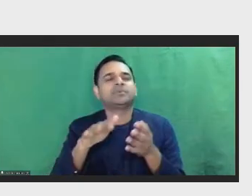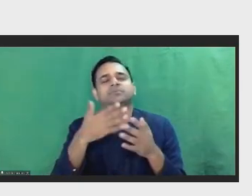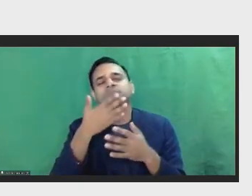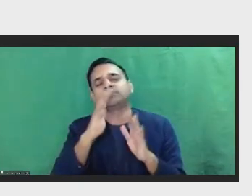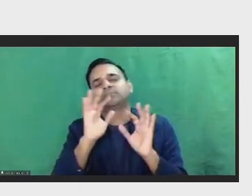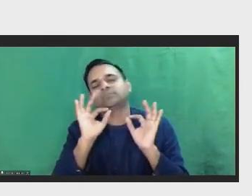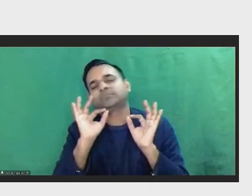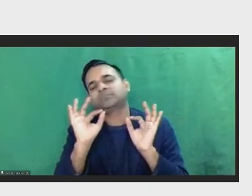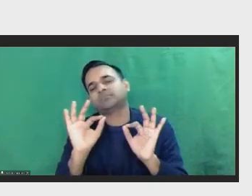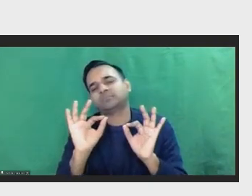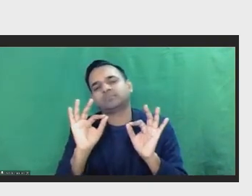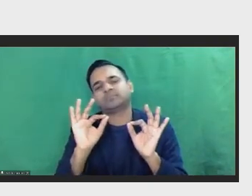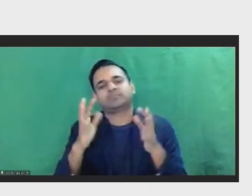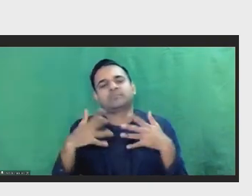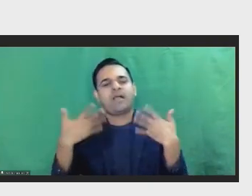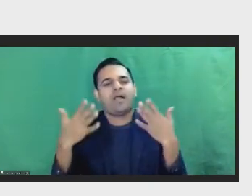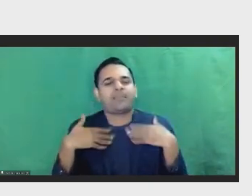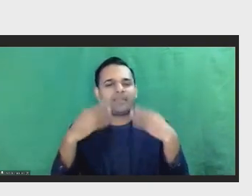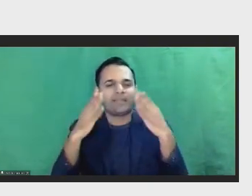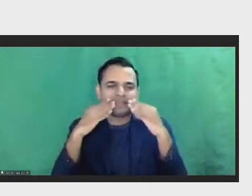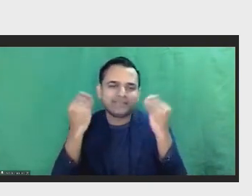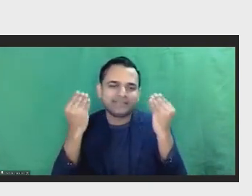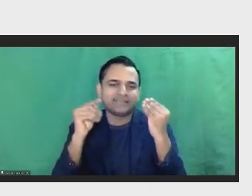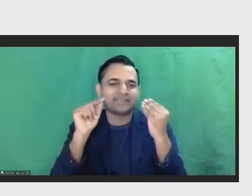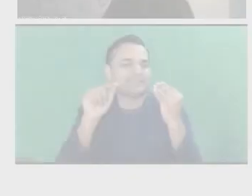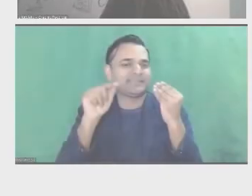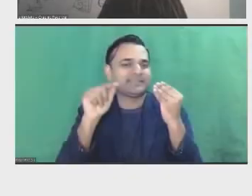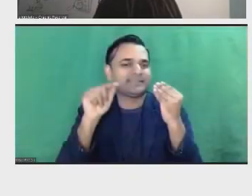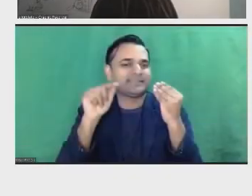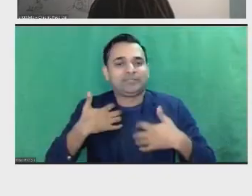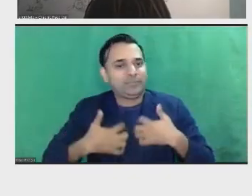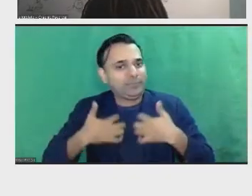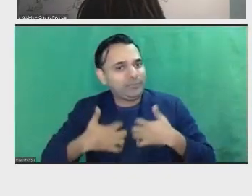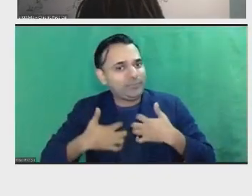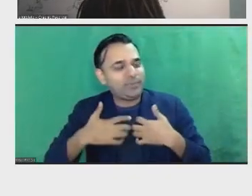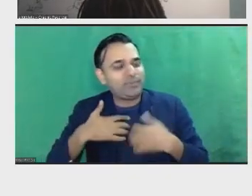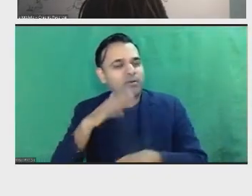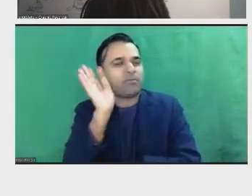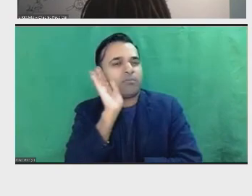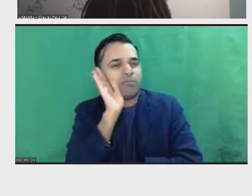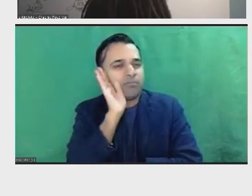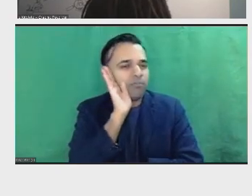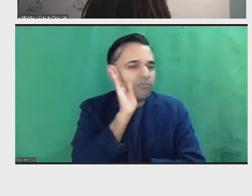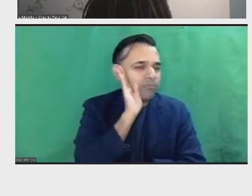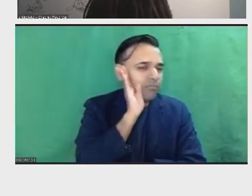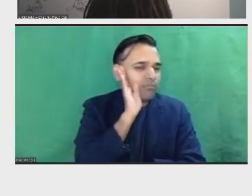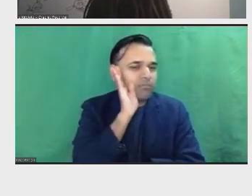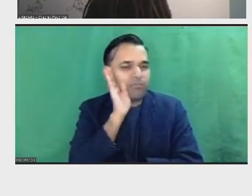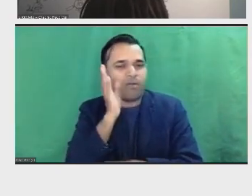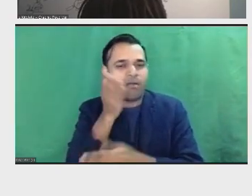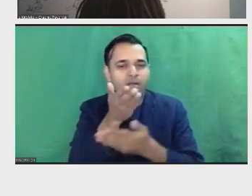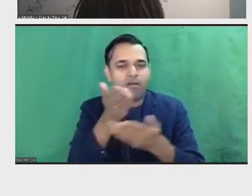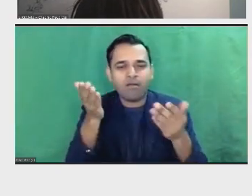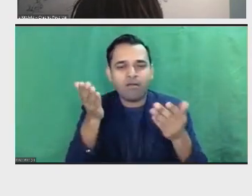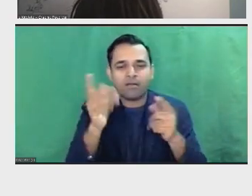listen to all the participants and also, of course, the panel debate about this very, very important subject. And